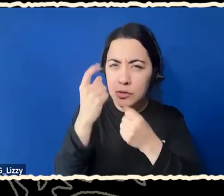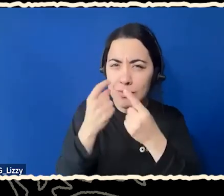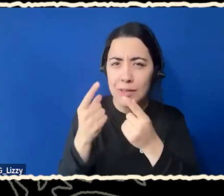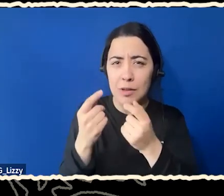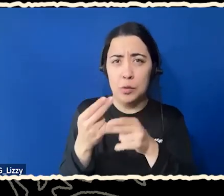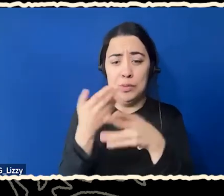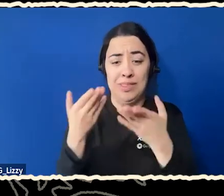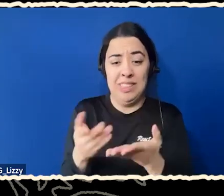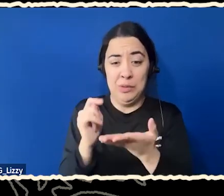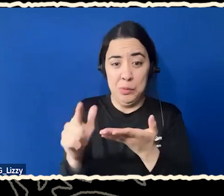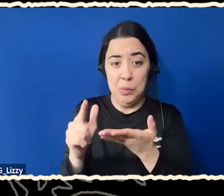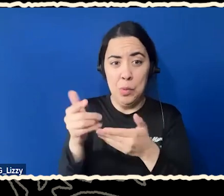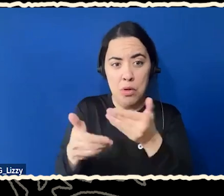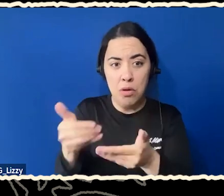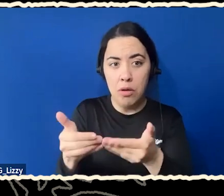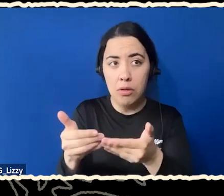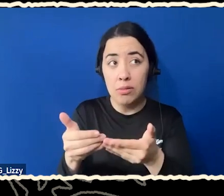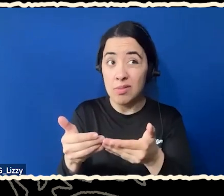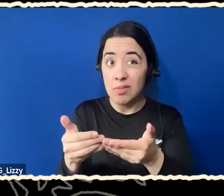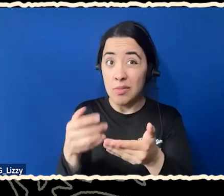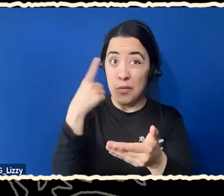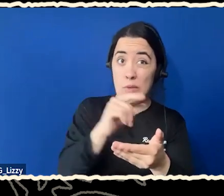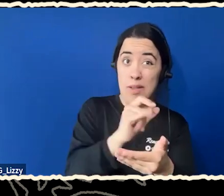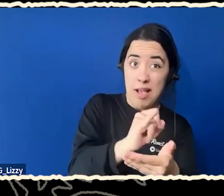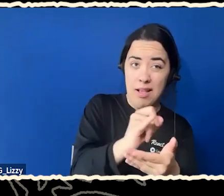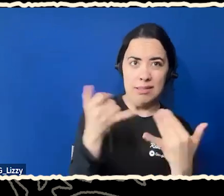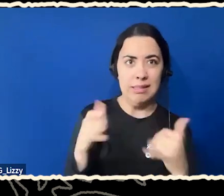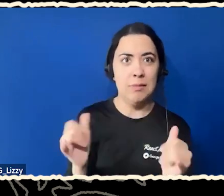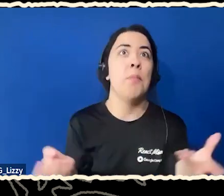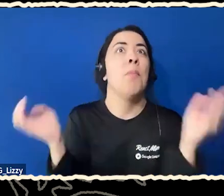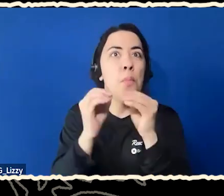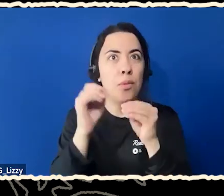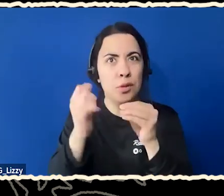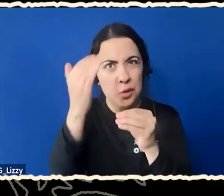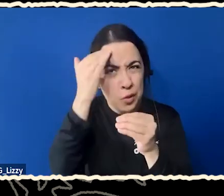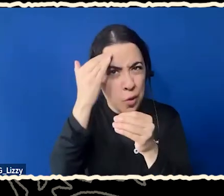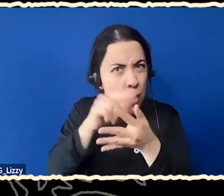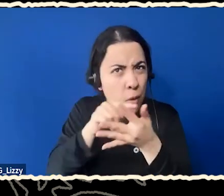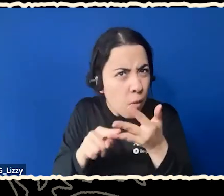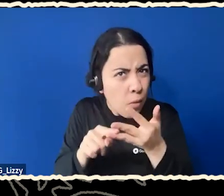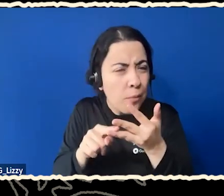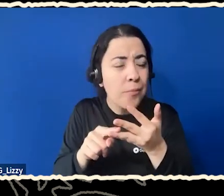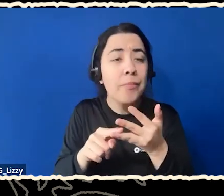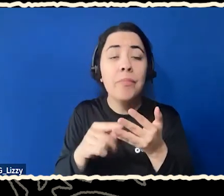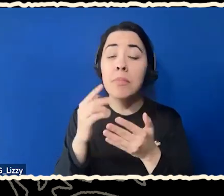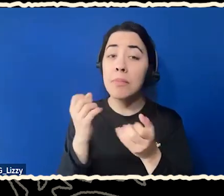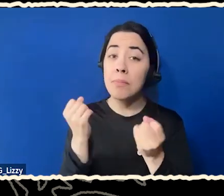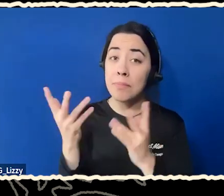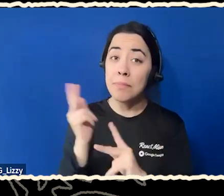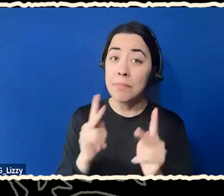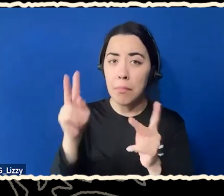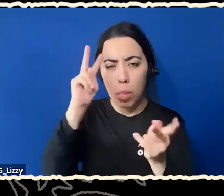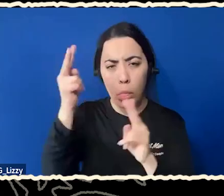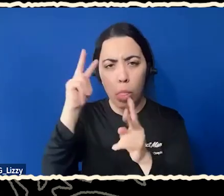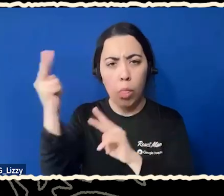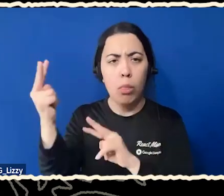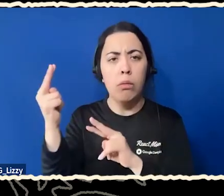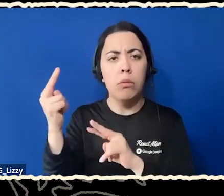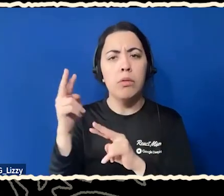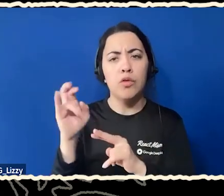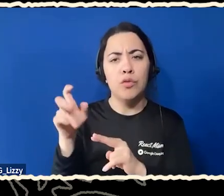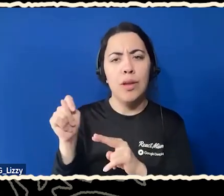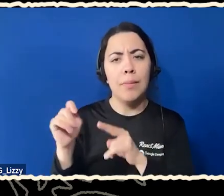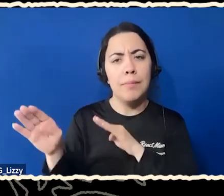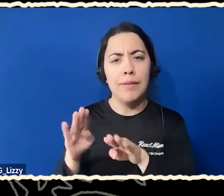AI. And there's a lot of core aspects of React's behavior that people still misunderstand. And the